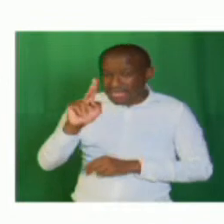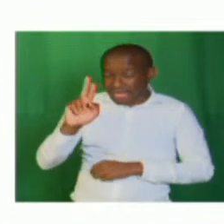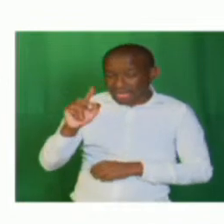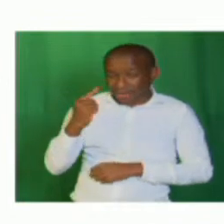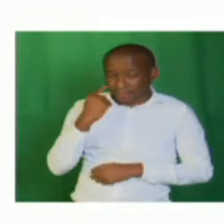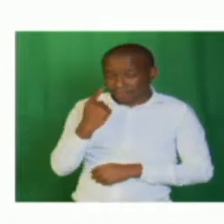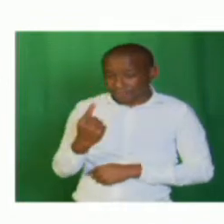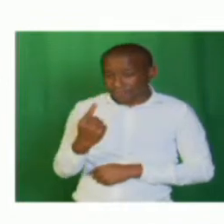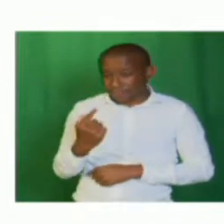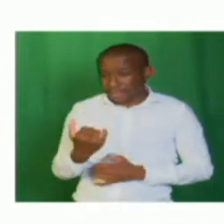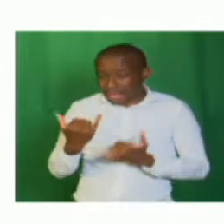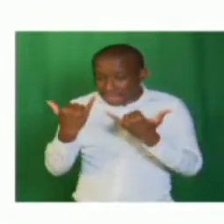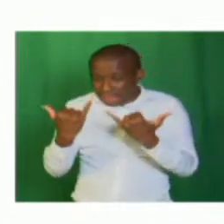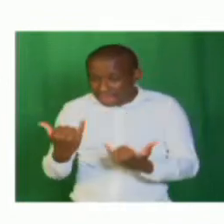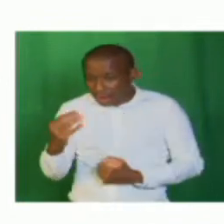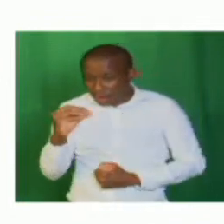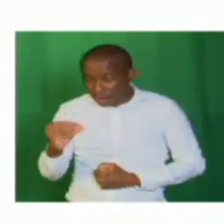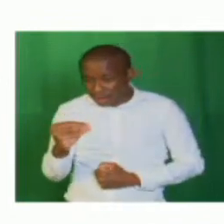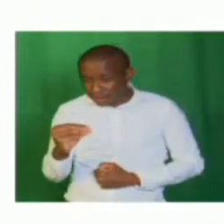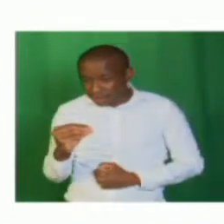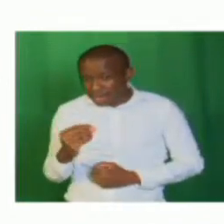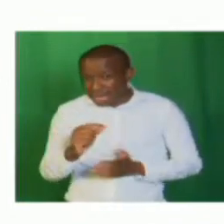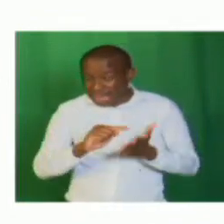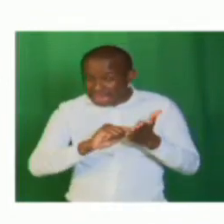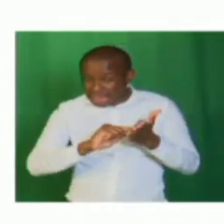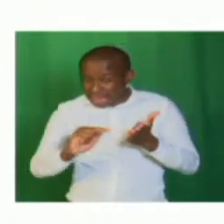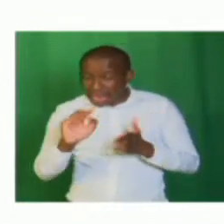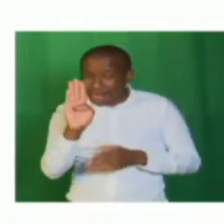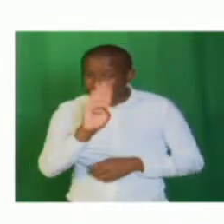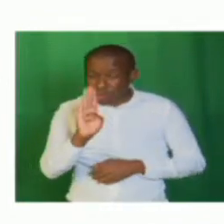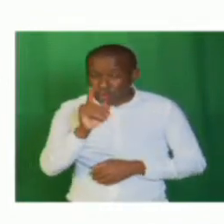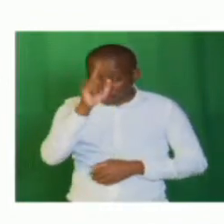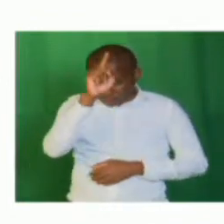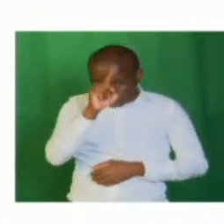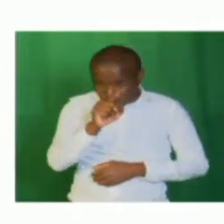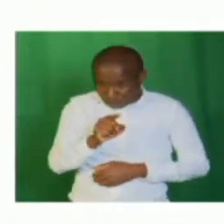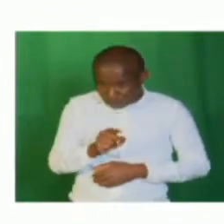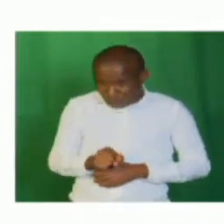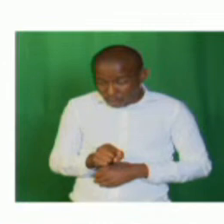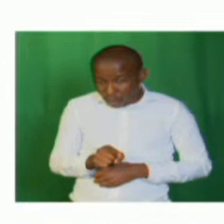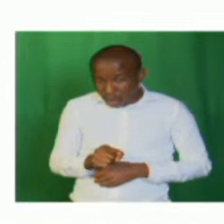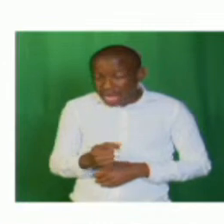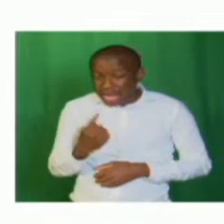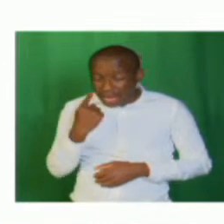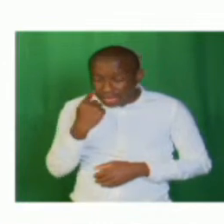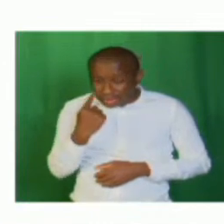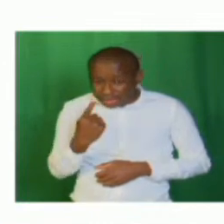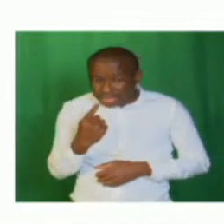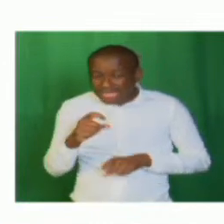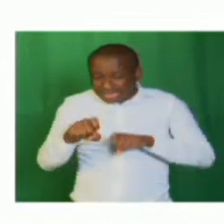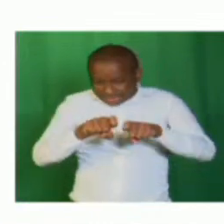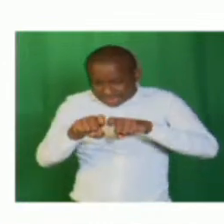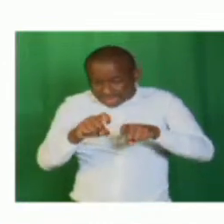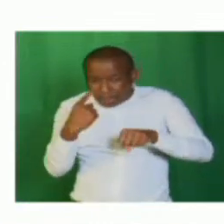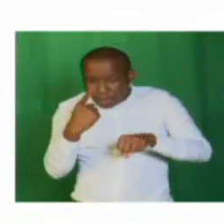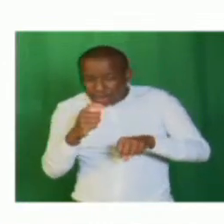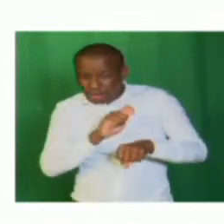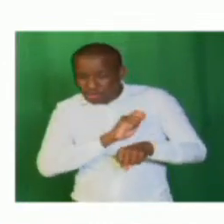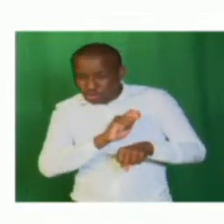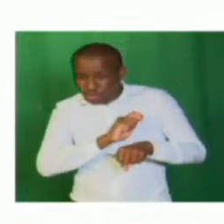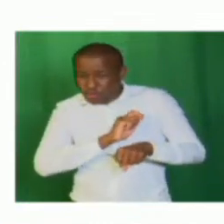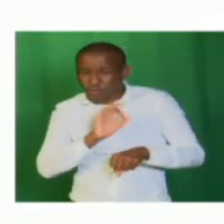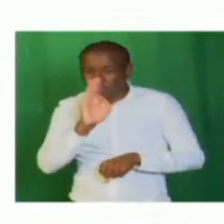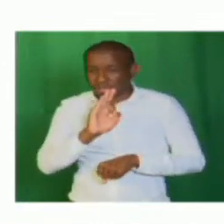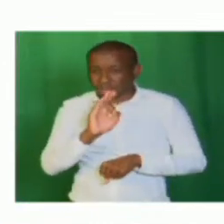line. And then we have got these vertical lines, which are blue. These vertical lines are used for testing. Our function, it's the linear